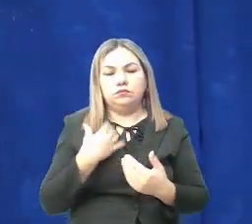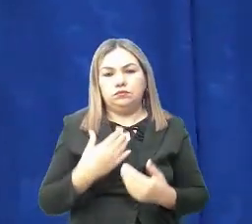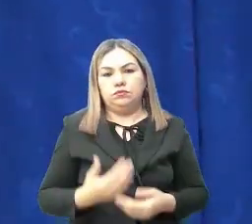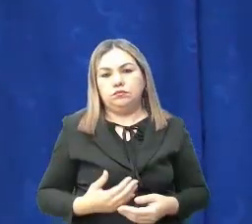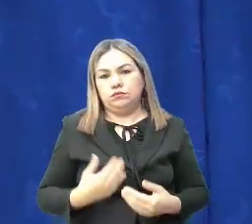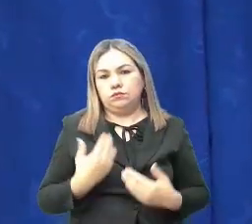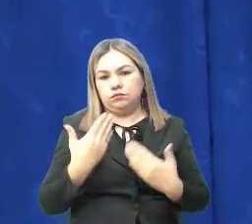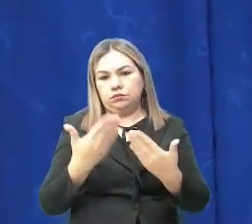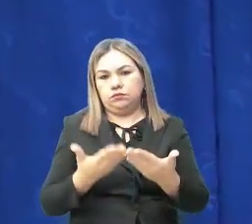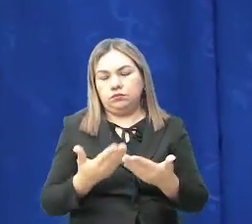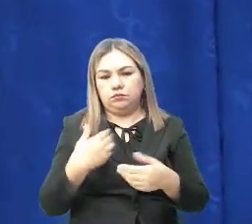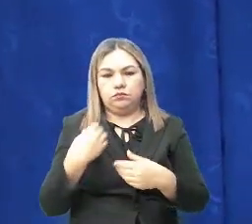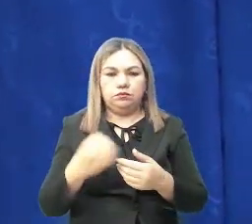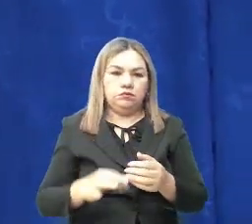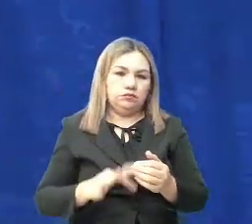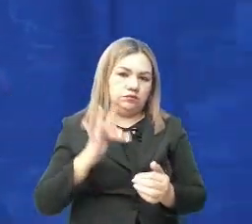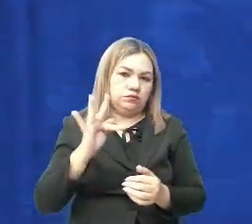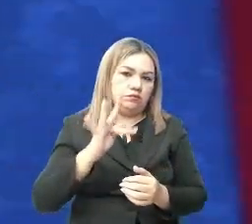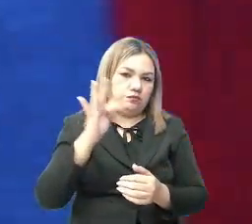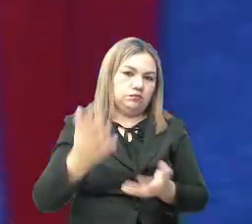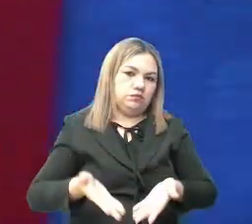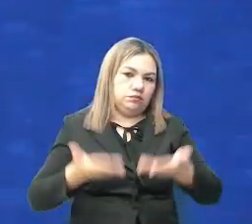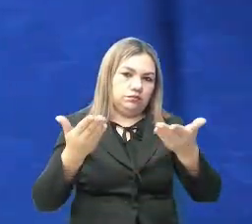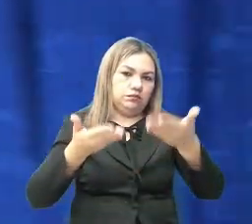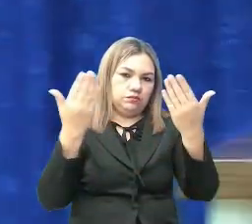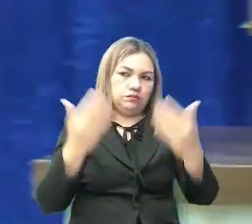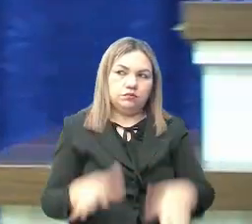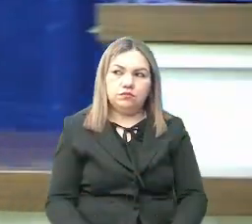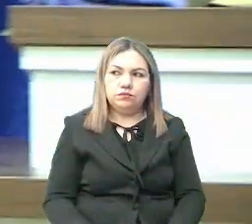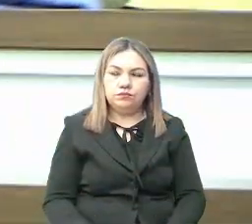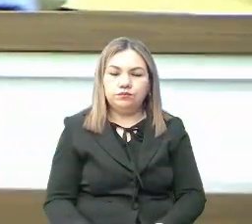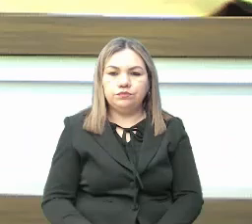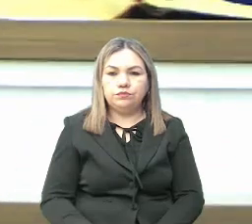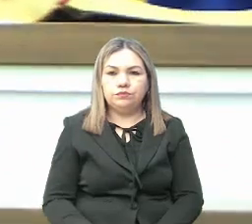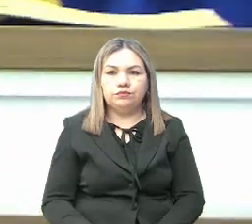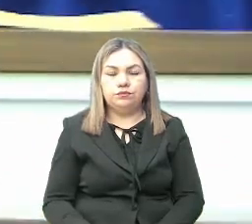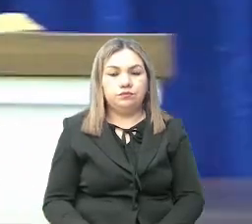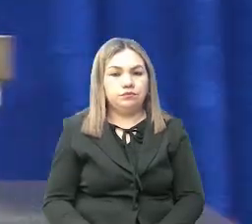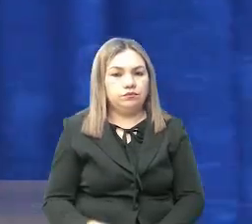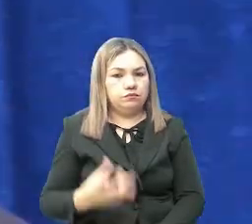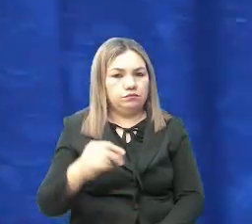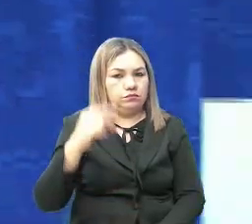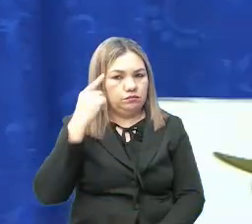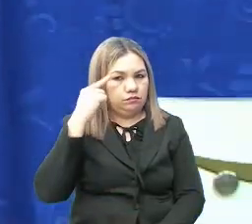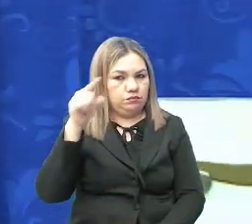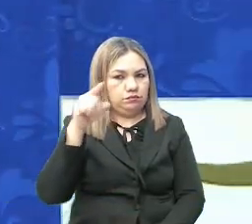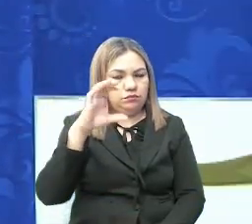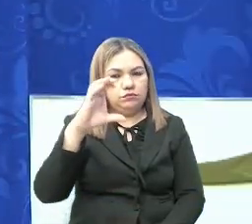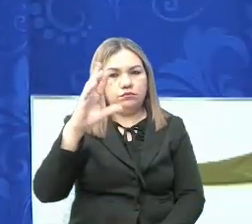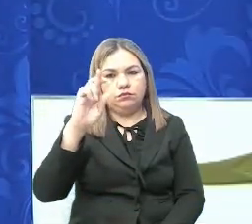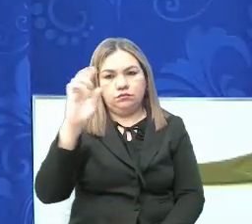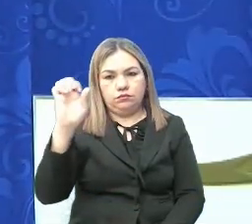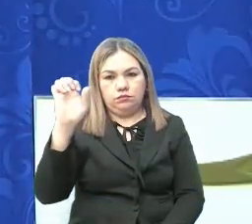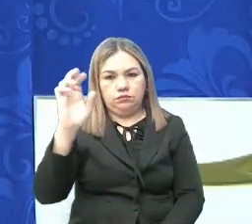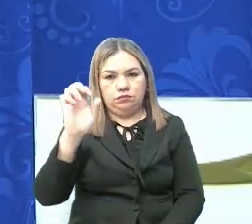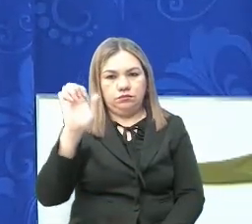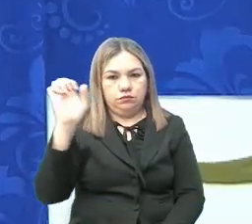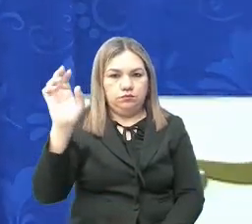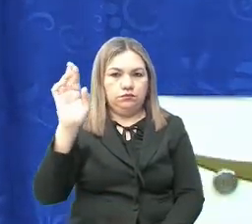that are going to start to take me forward. I don't know if you're believing it.